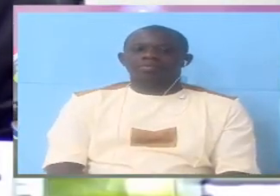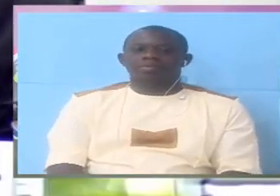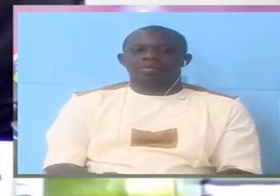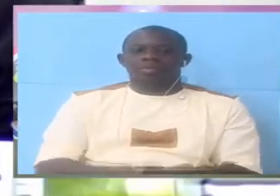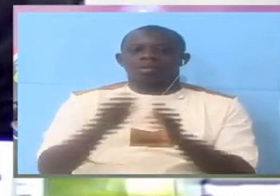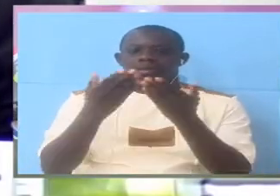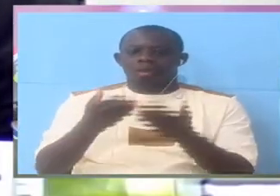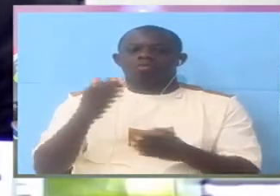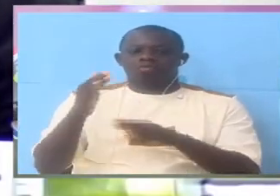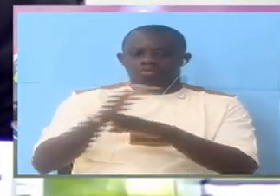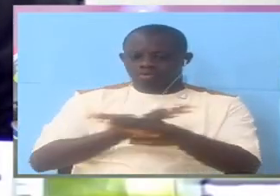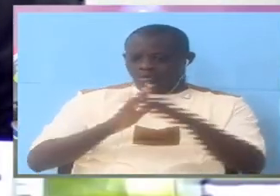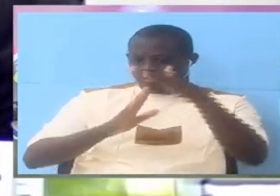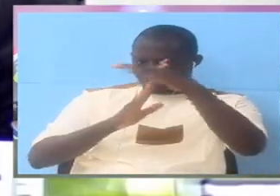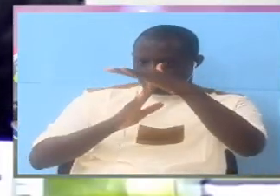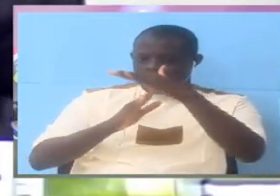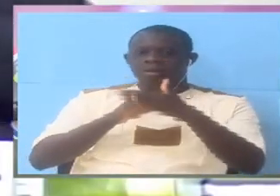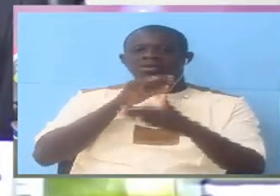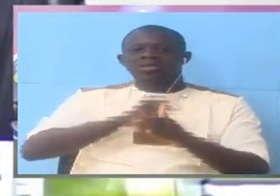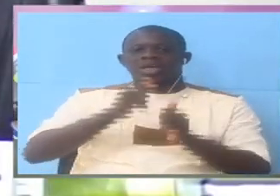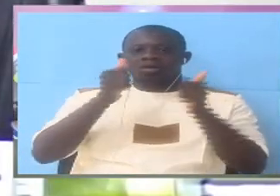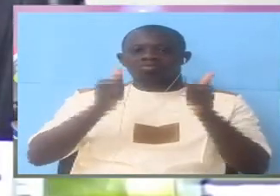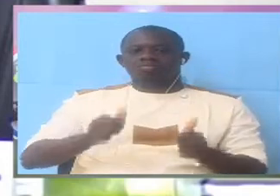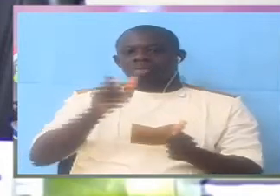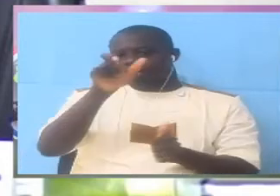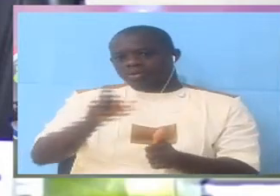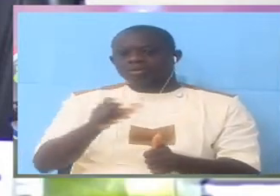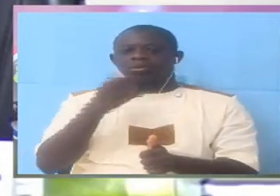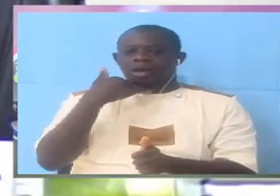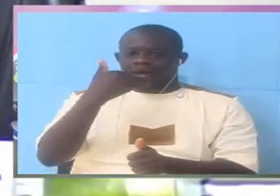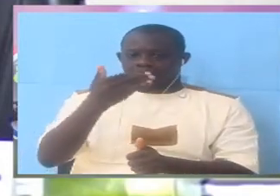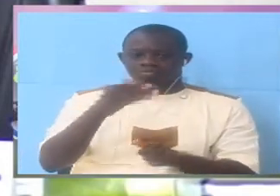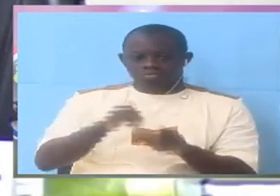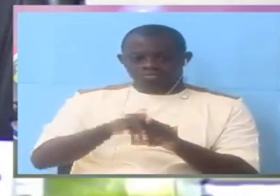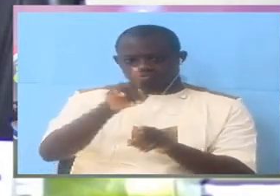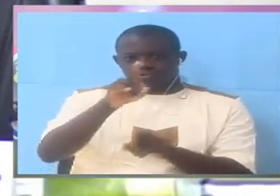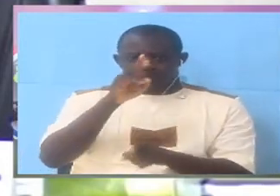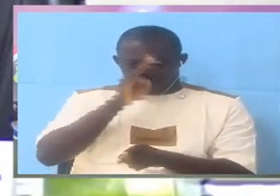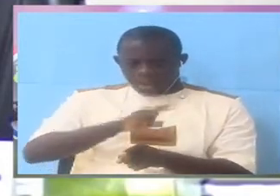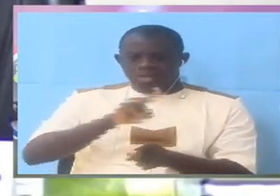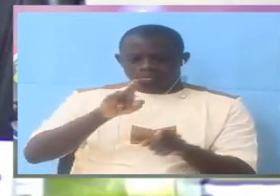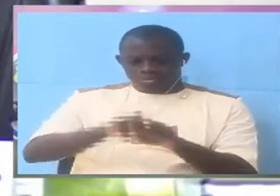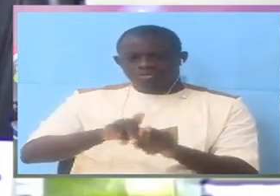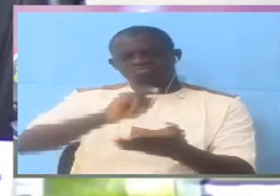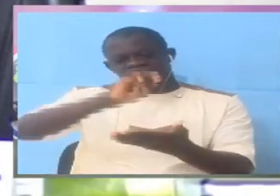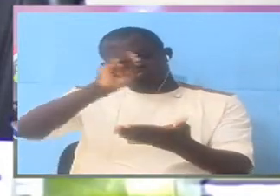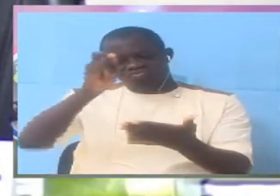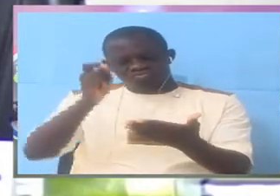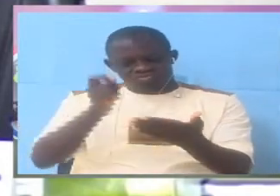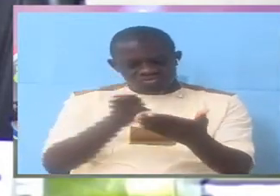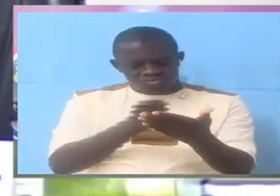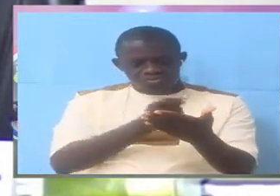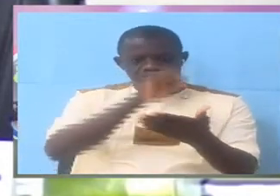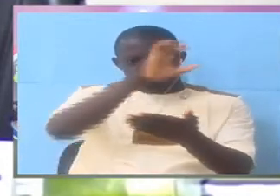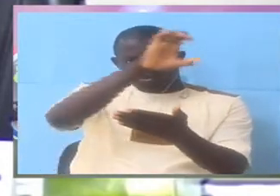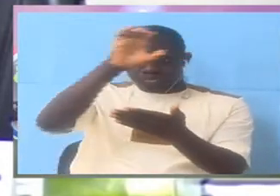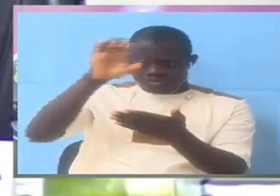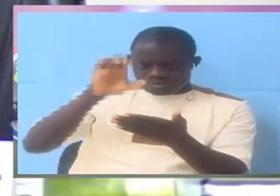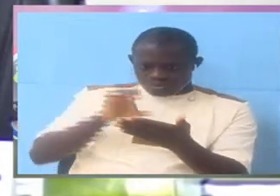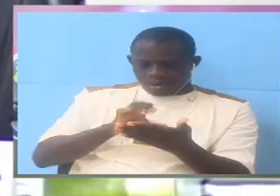Before the break, the chair had also asked that you draw an organogram